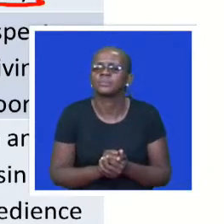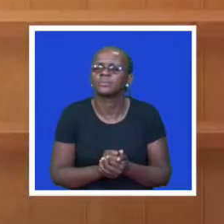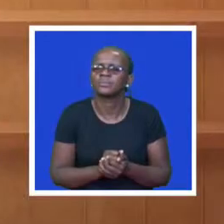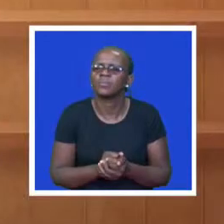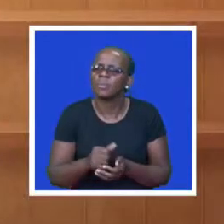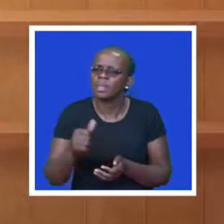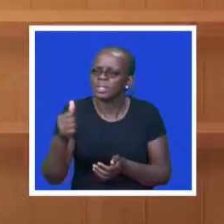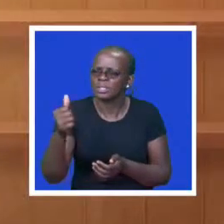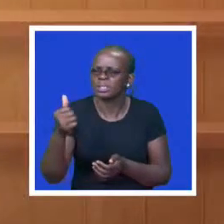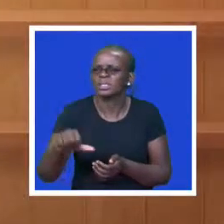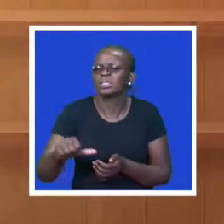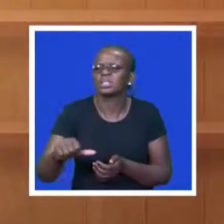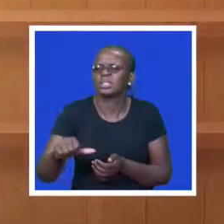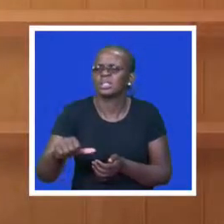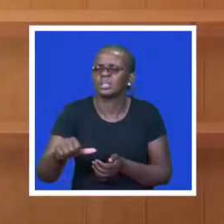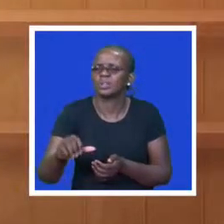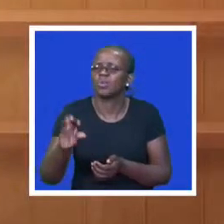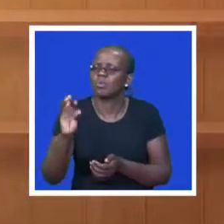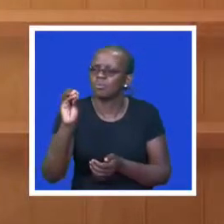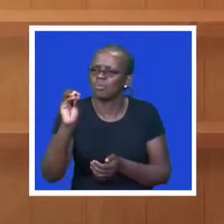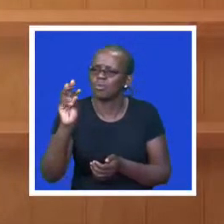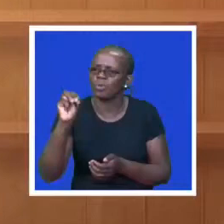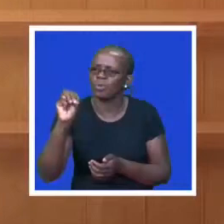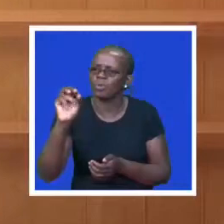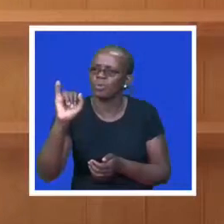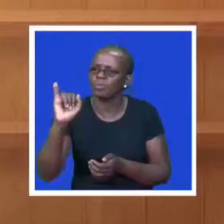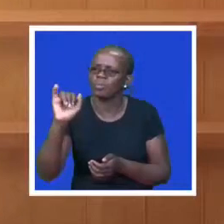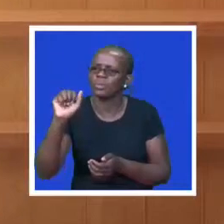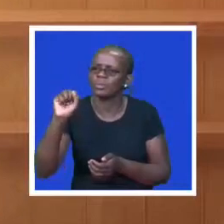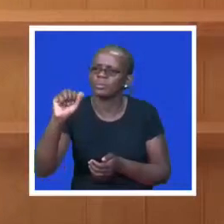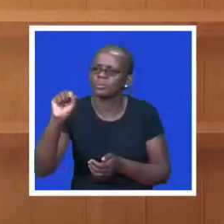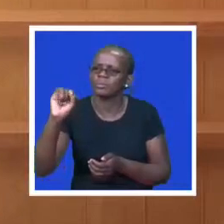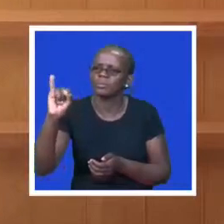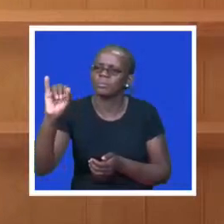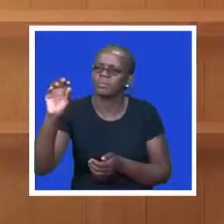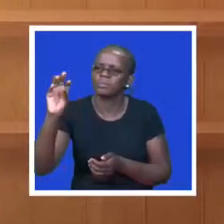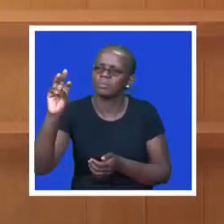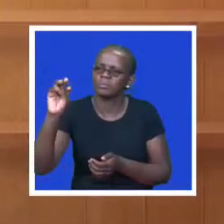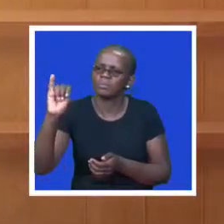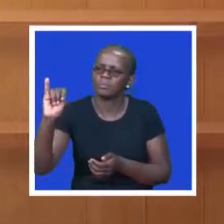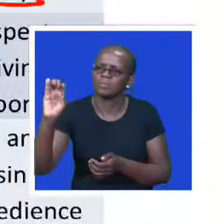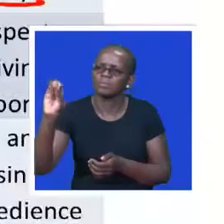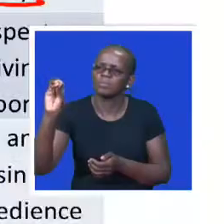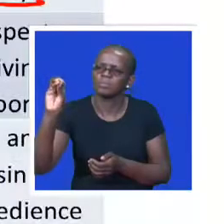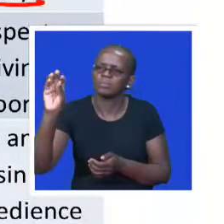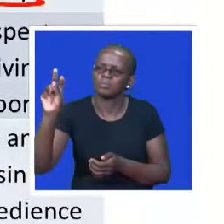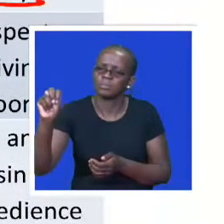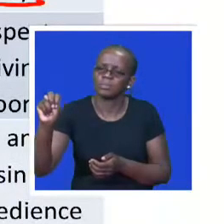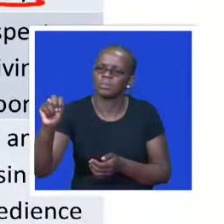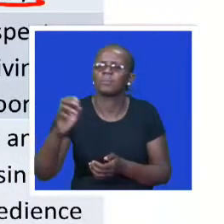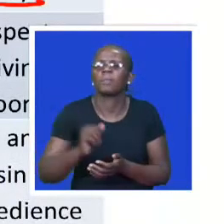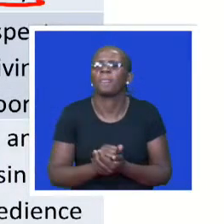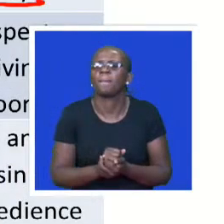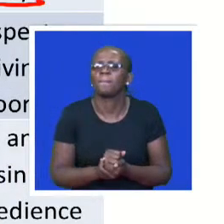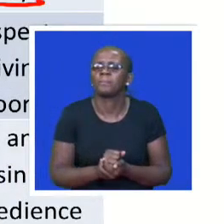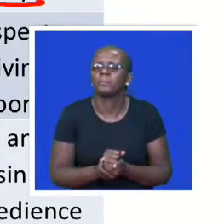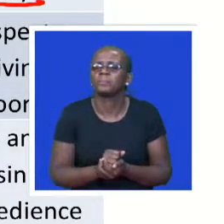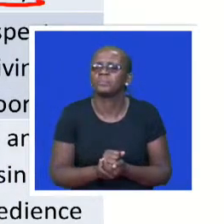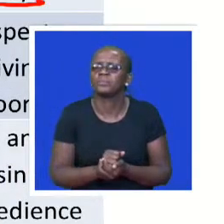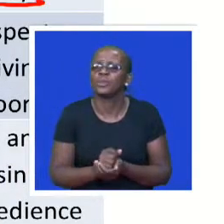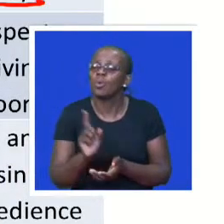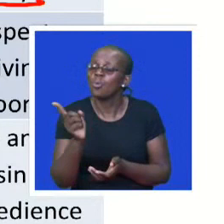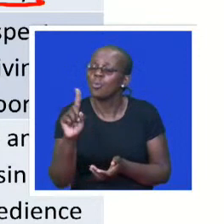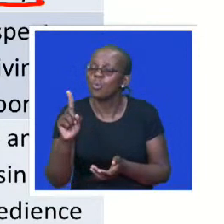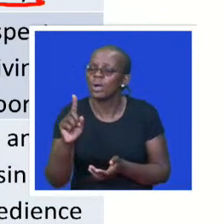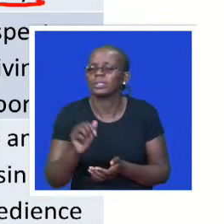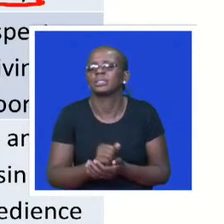of omission. This one is more interesting because some of you are not familiar with this one. So what are sins of omission?